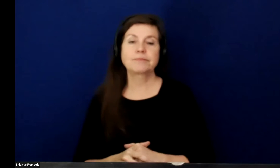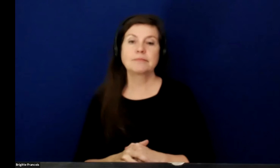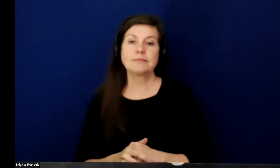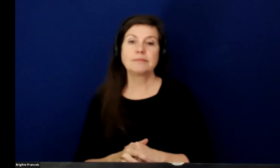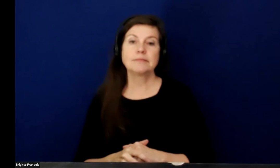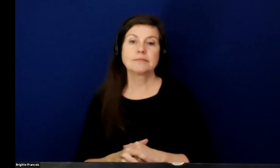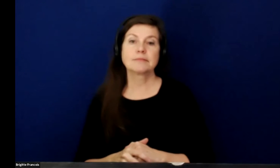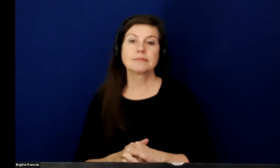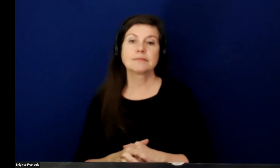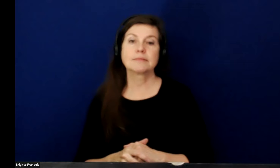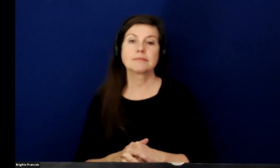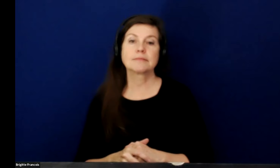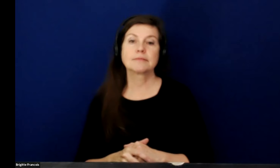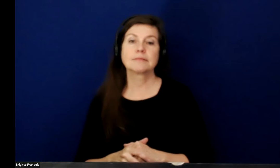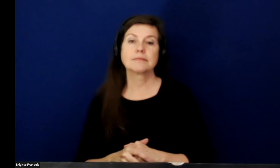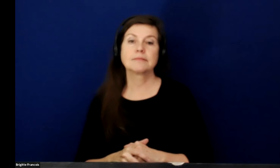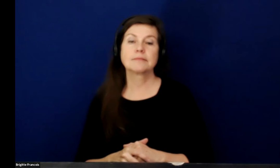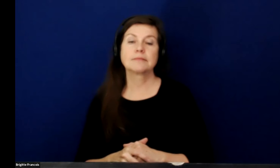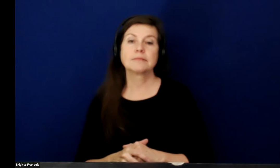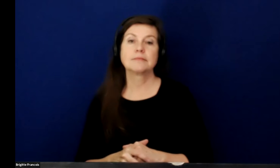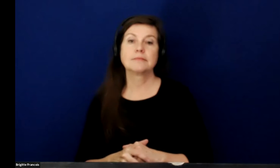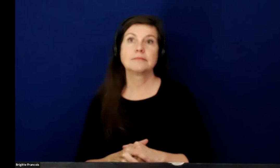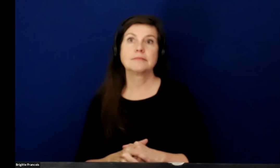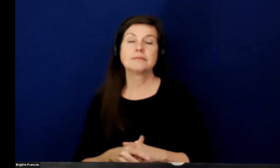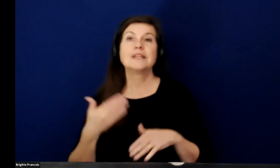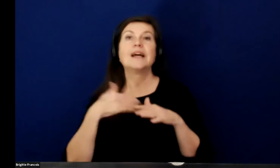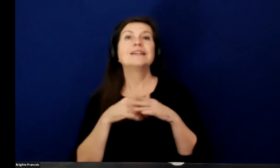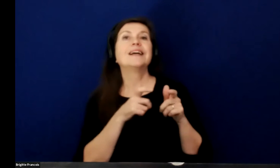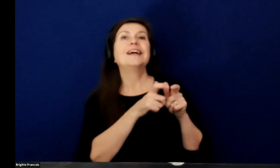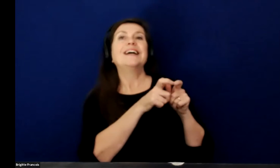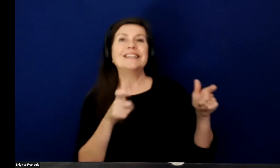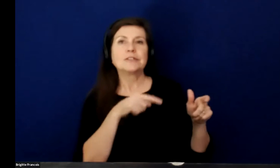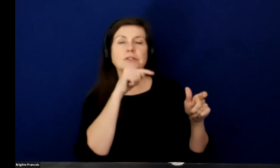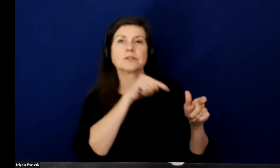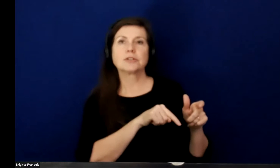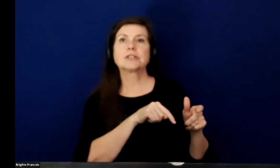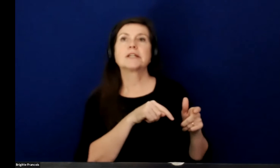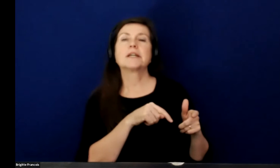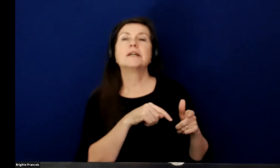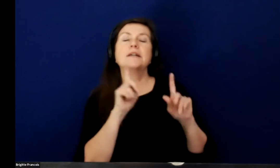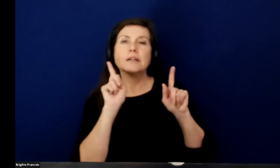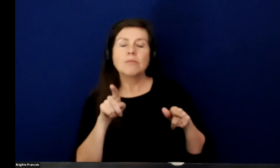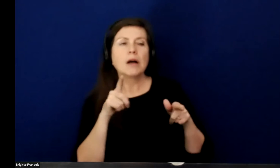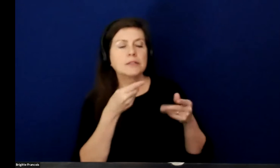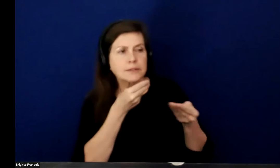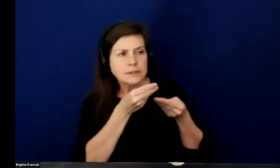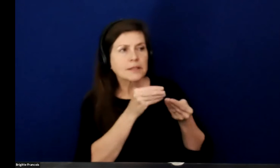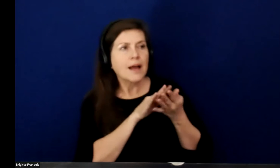I think it's kind of up to us in the industry also to practice in explaining why we should involve